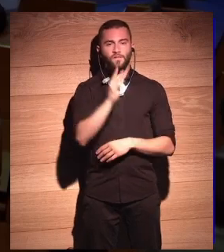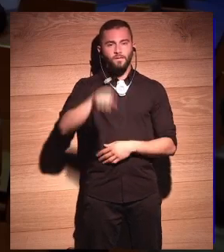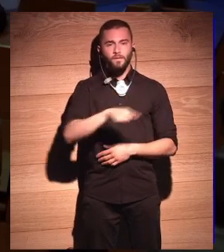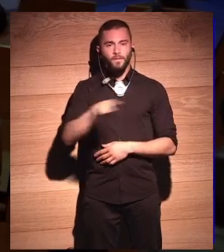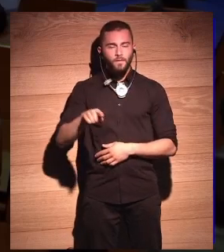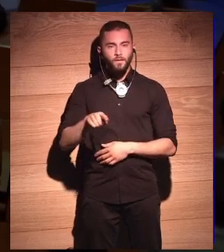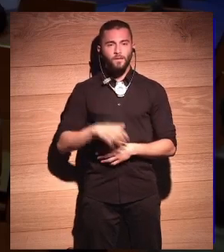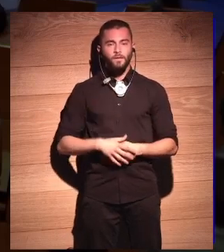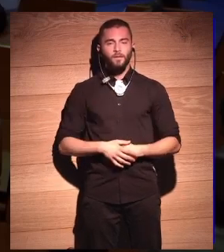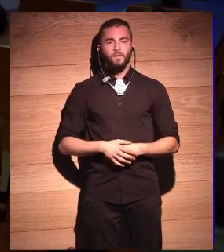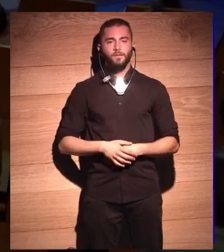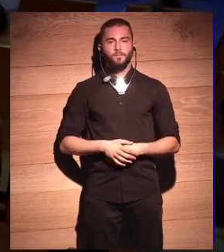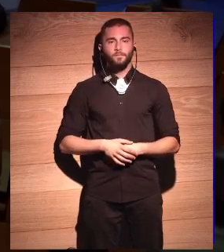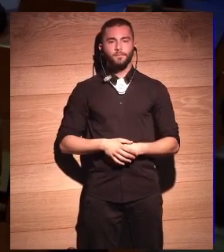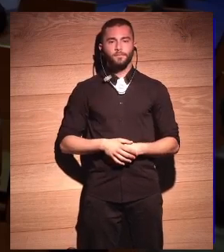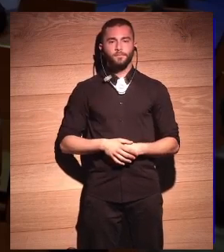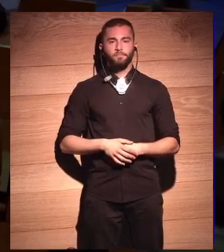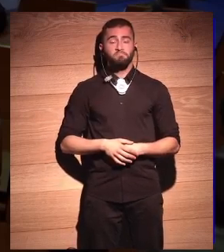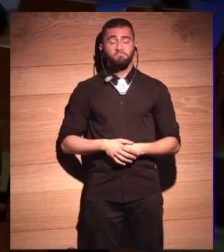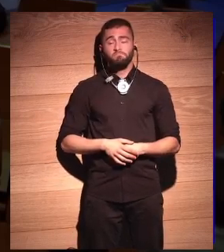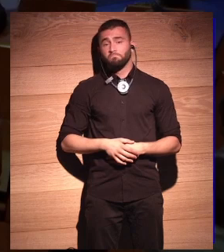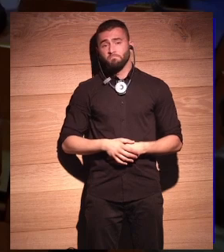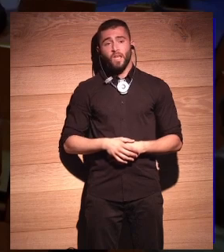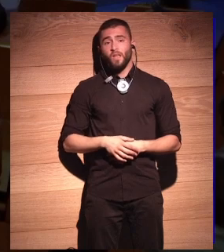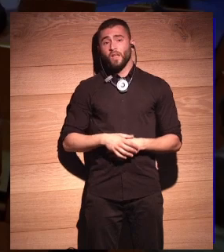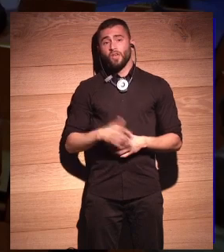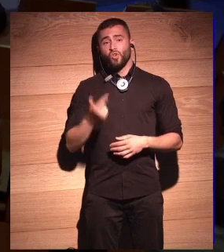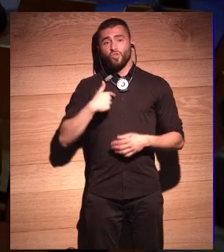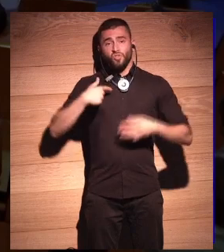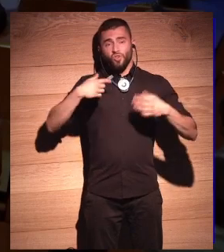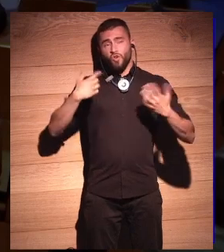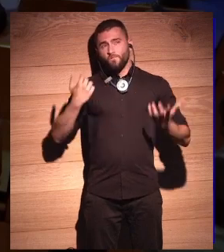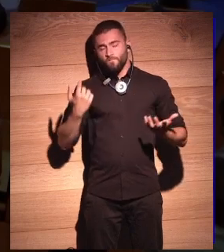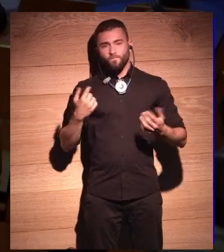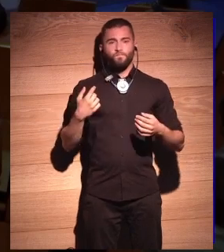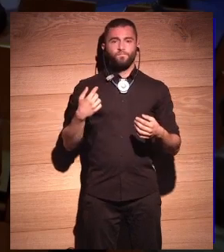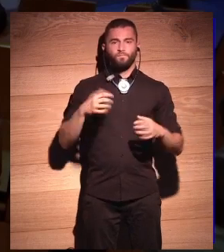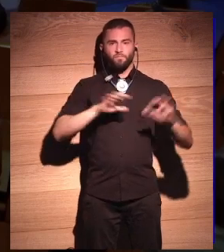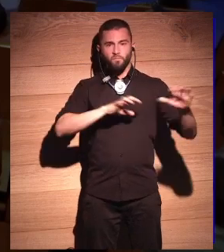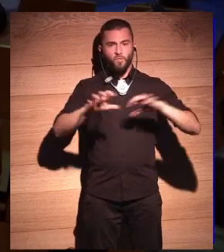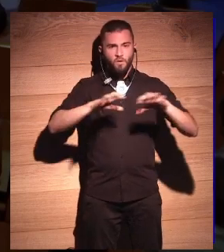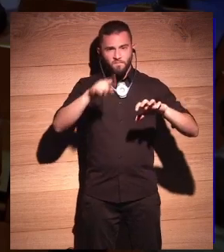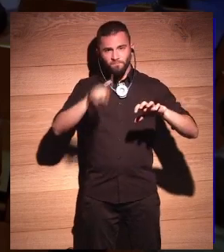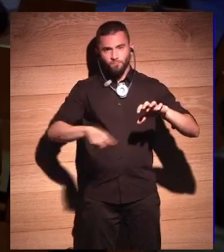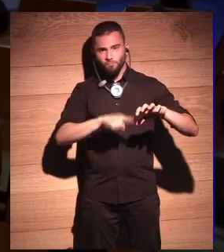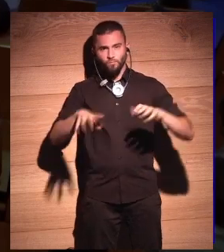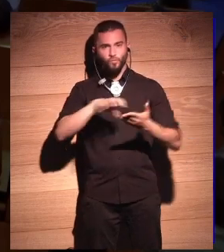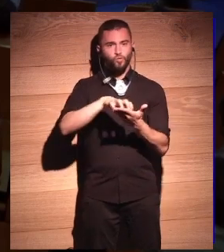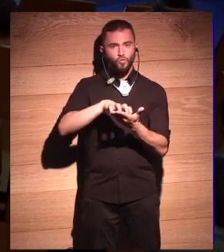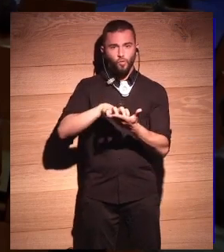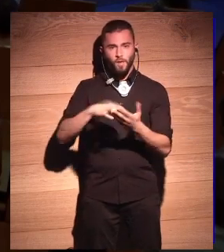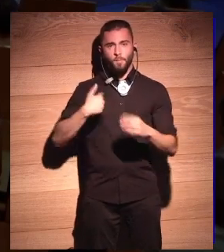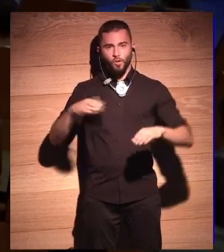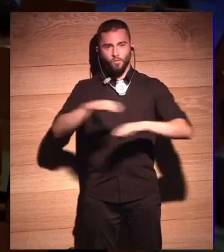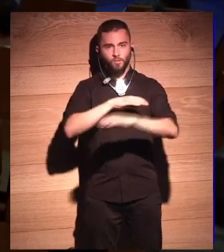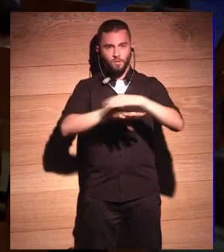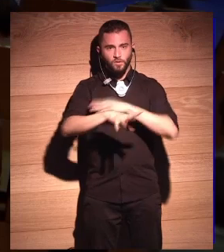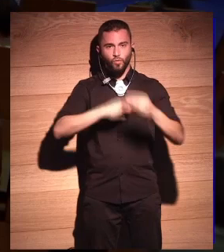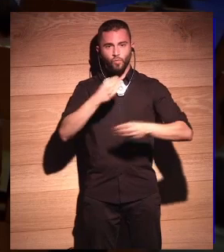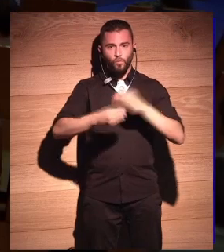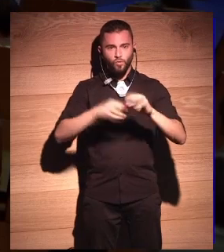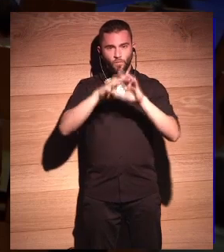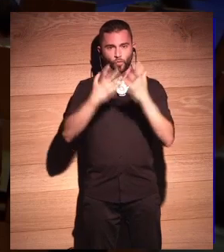I'm not sure if it necessarily is the movement, but because I'm using the gloves in the real world all the time, it's